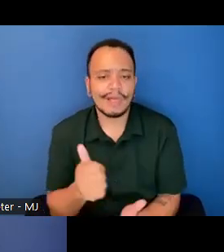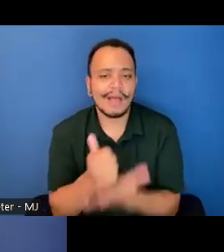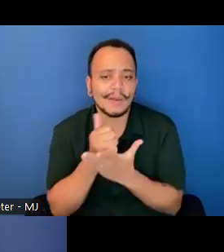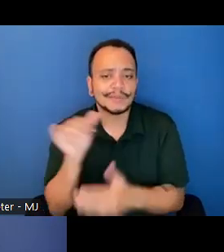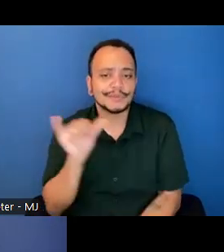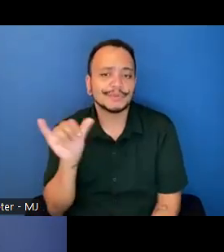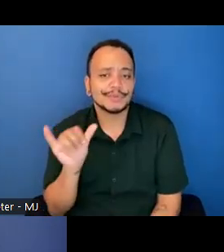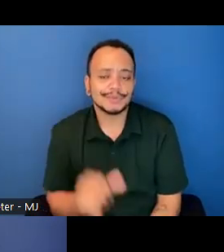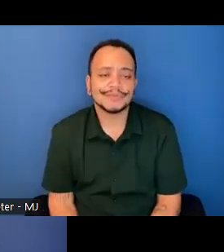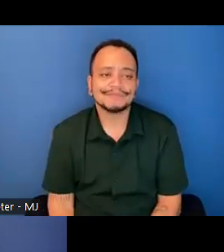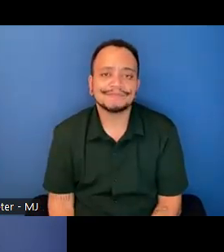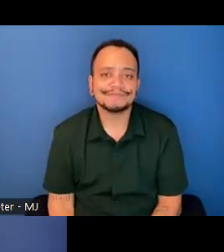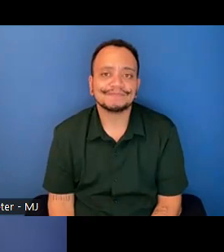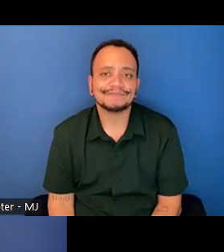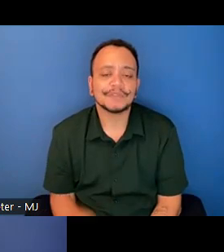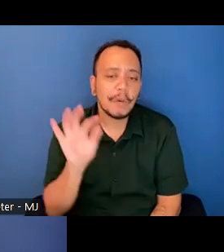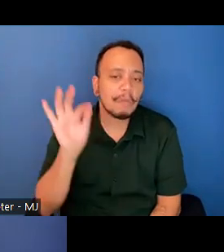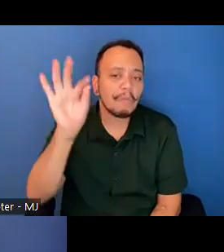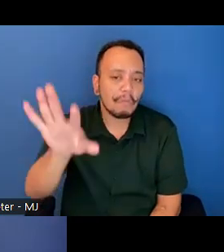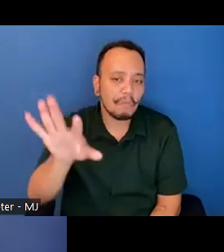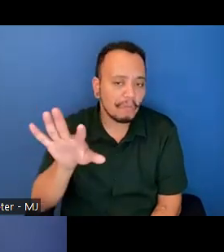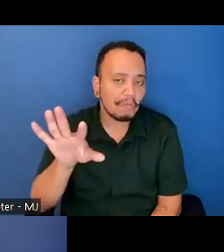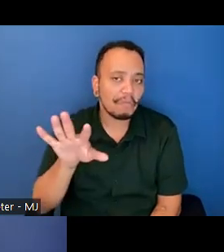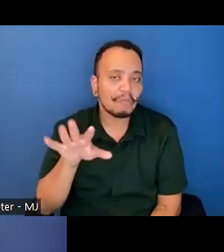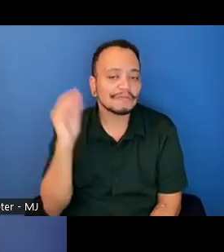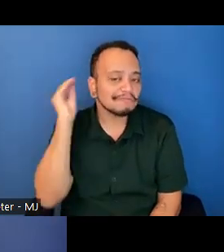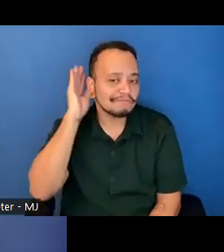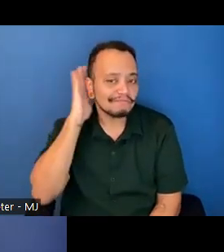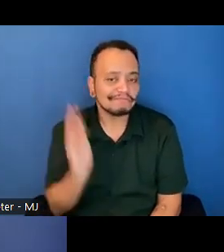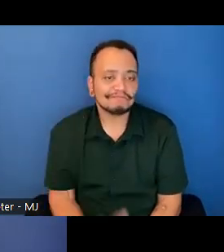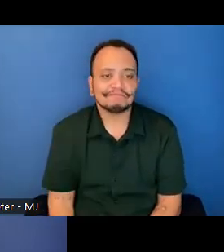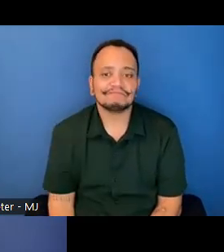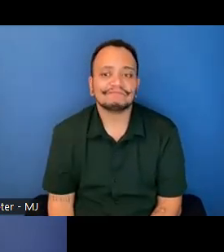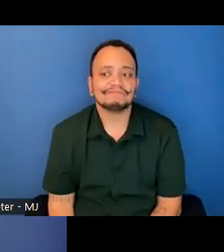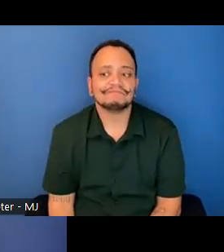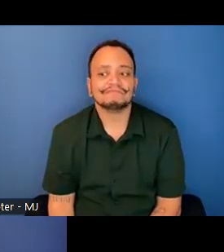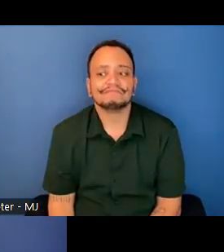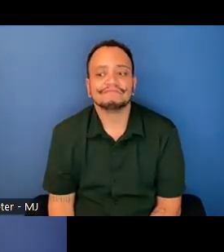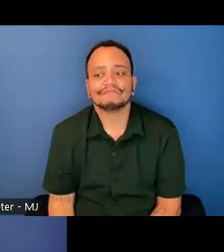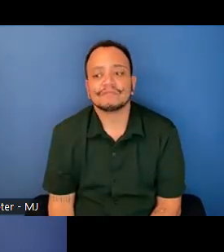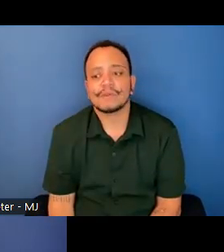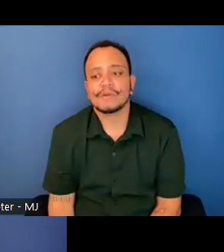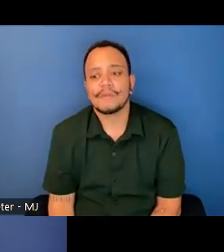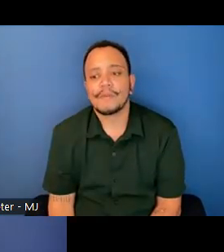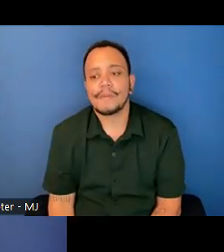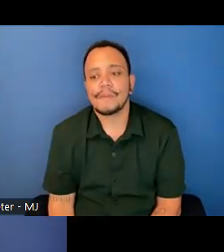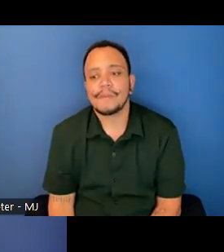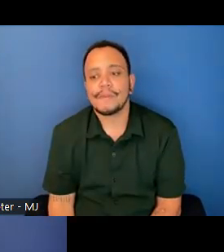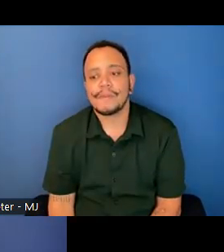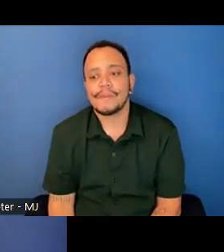So just another thought to keep in mind. All Absolutely. right.